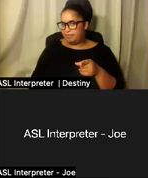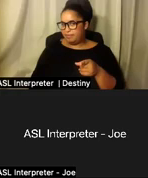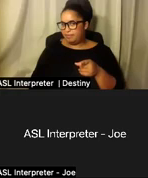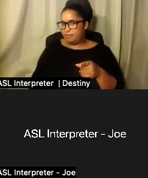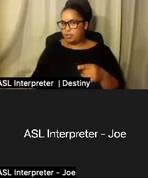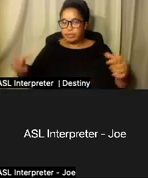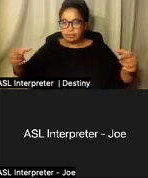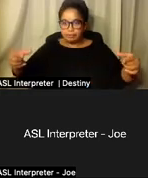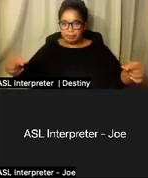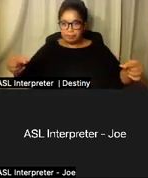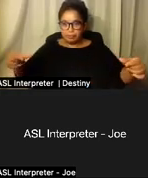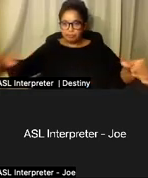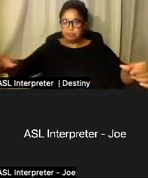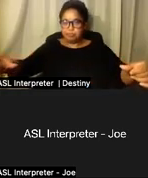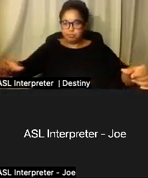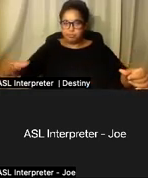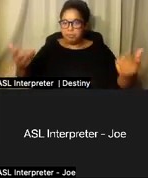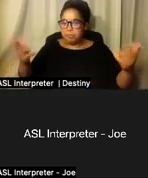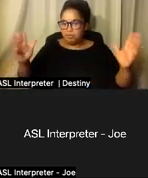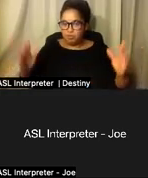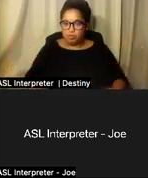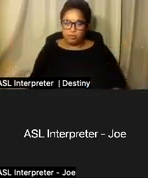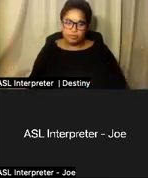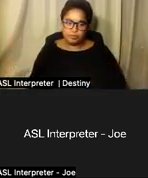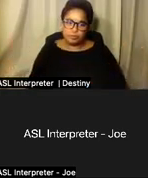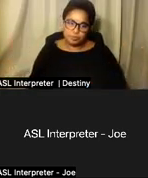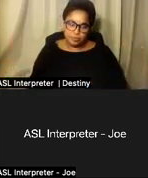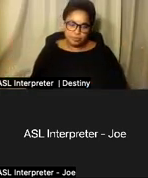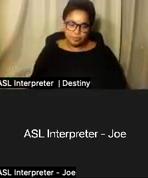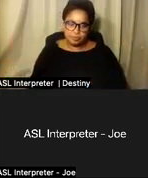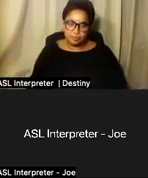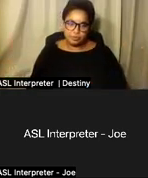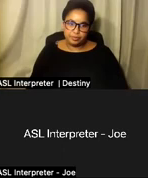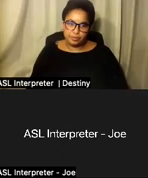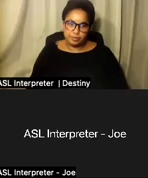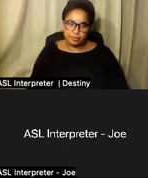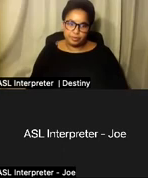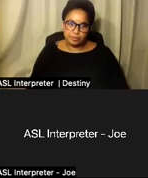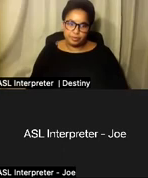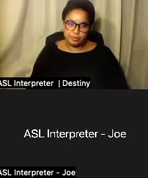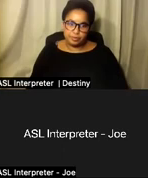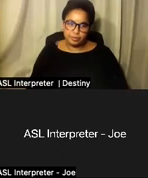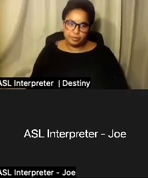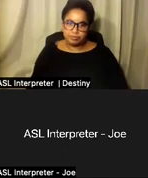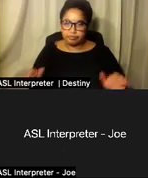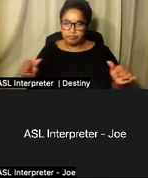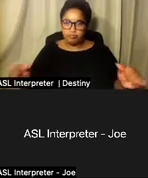top. You can see right back there, two corners. And then you simply just push against the